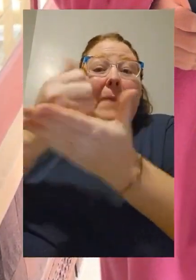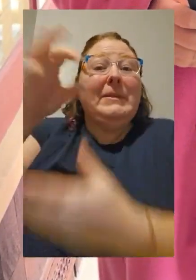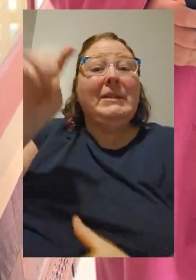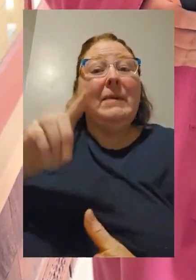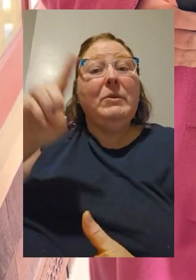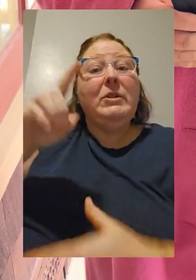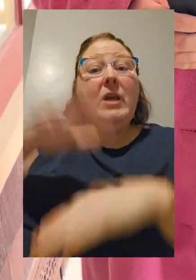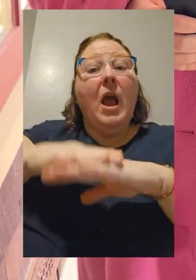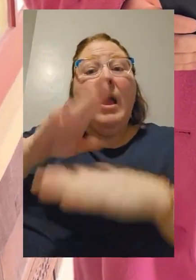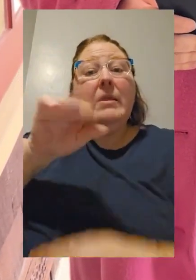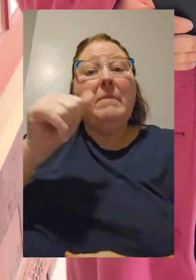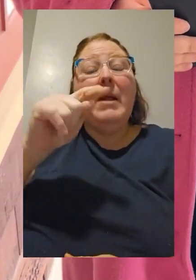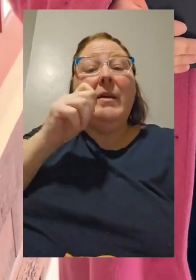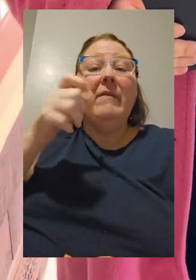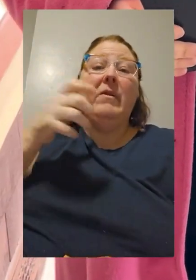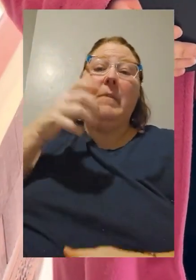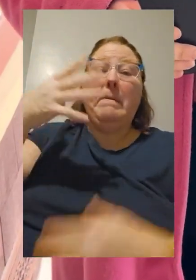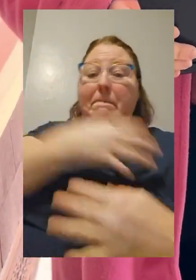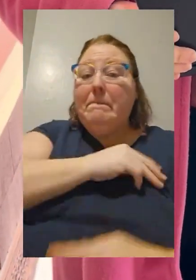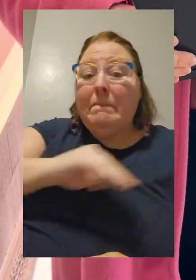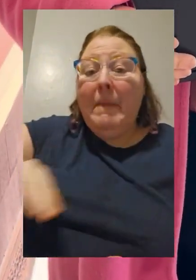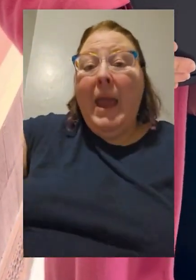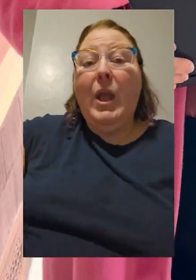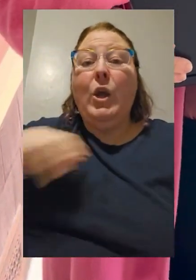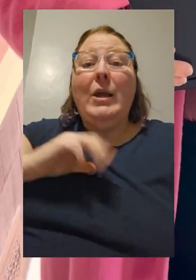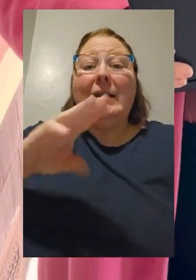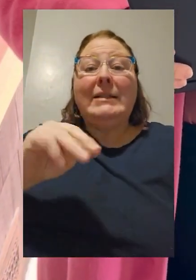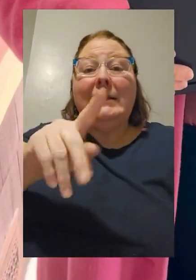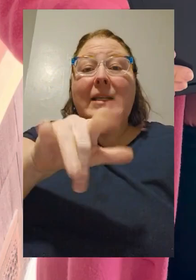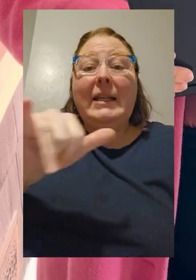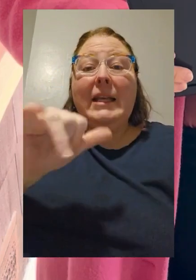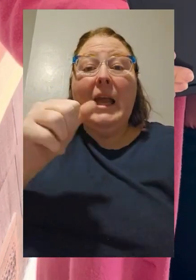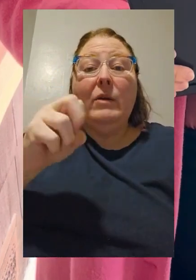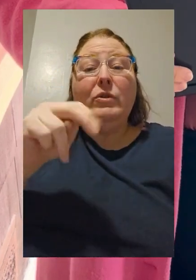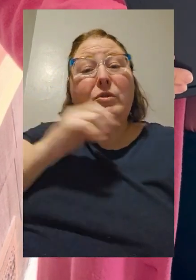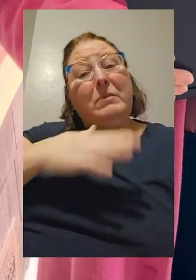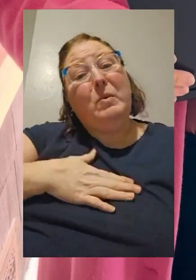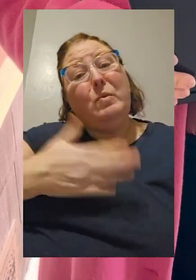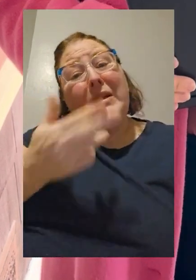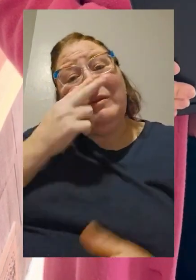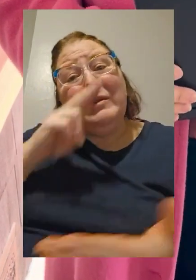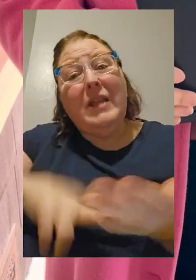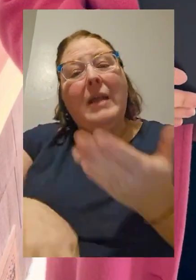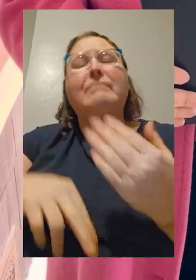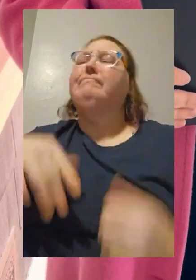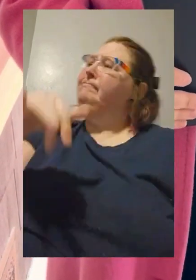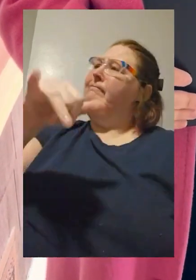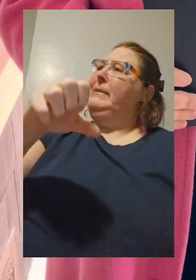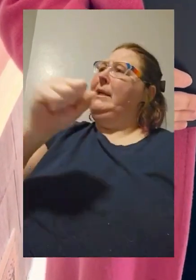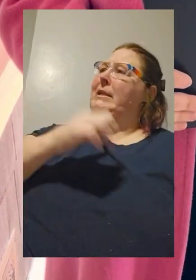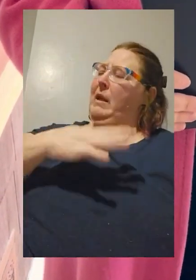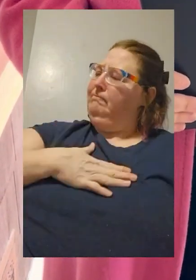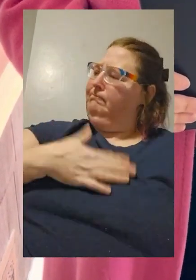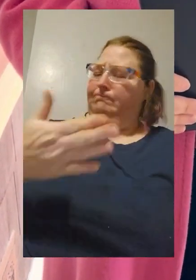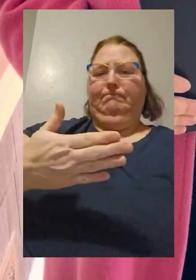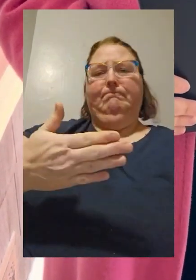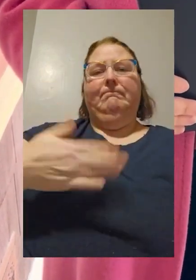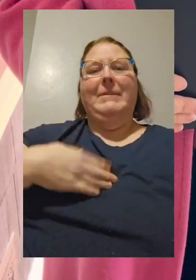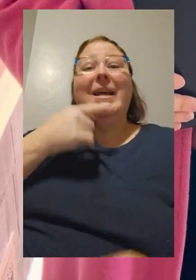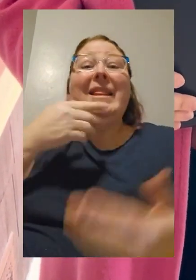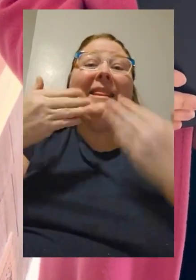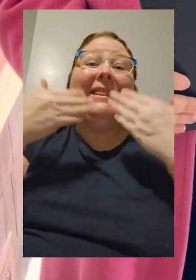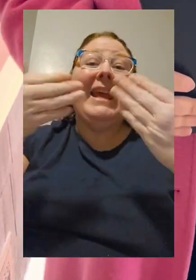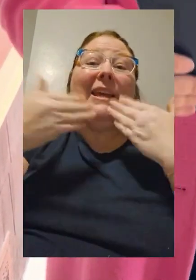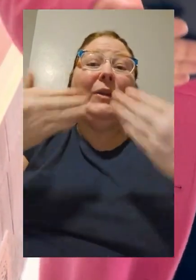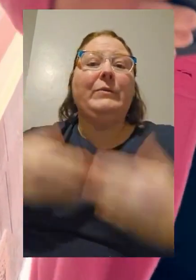signatures to help get Democrats on the ballot. We have candidates who are running for mayor and city council. Would you be willing to sign? Why, yes, I would love